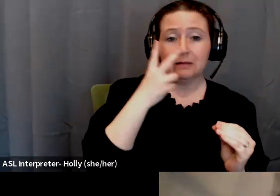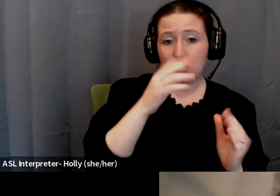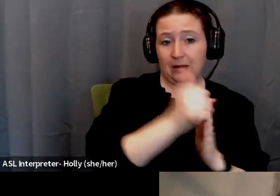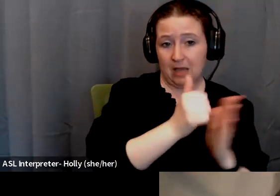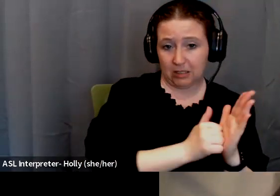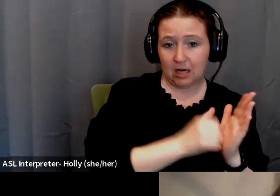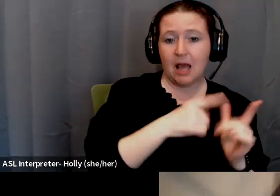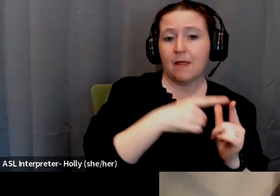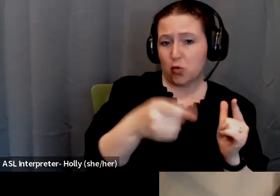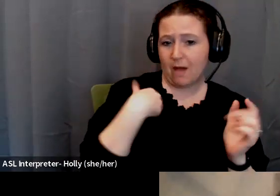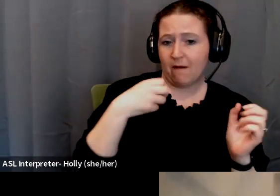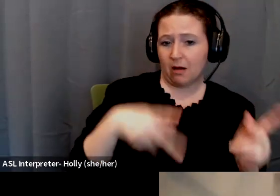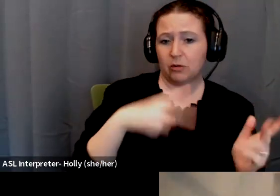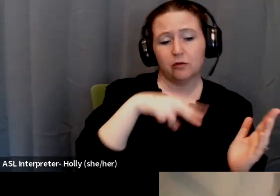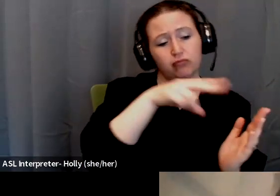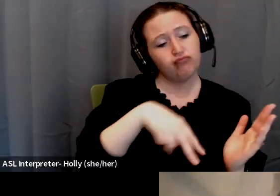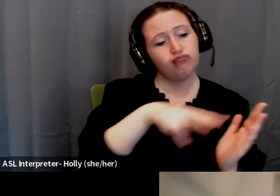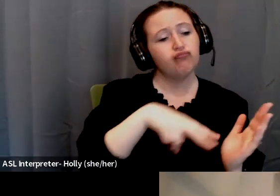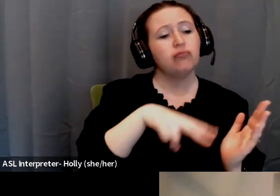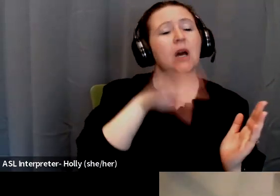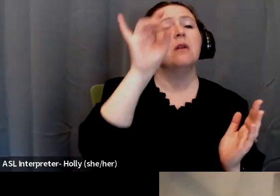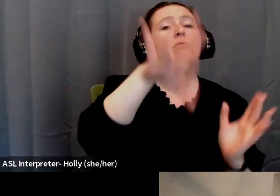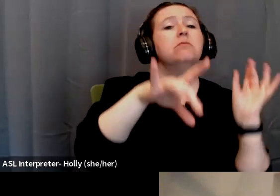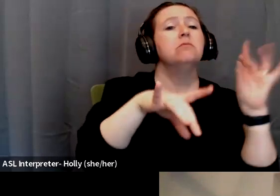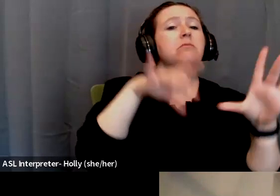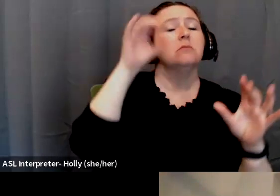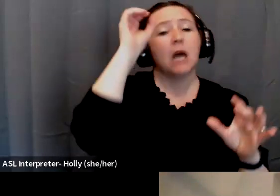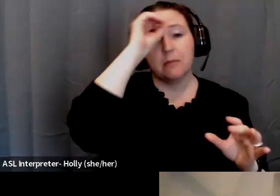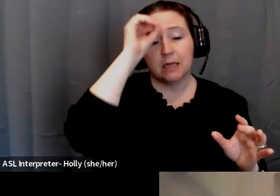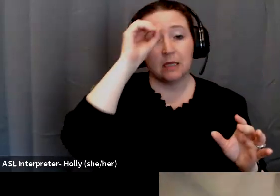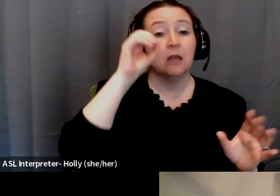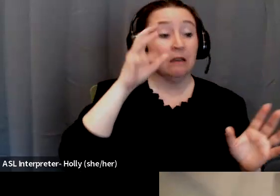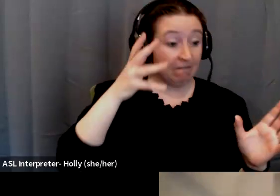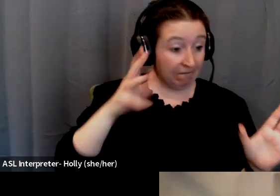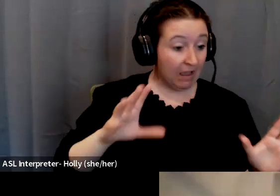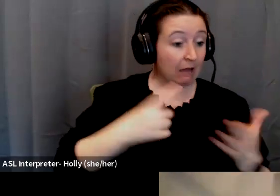on those and to say what you think about them. And then you will have an opportunity to vote about